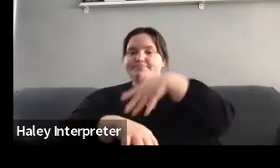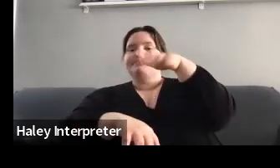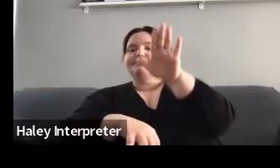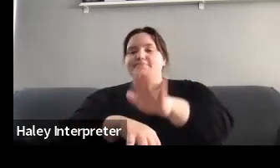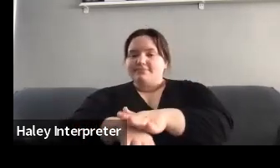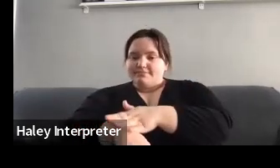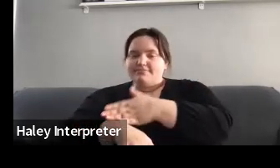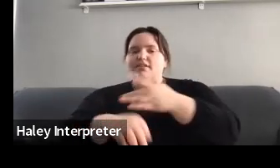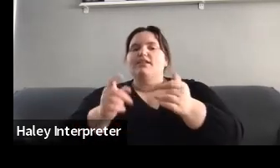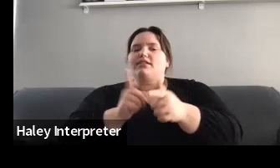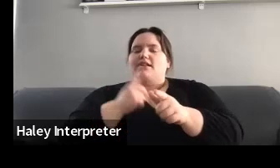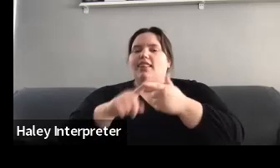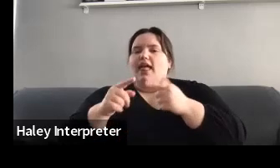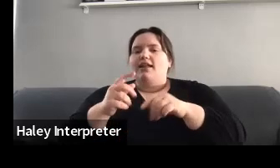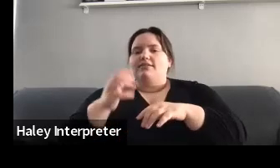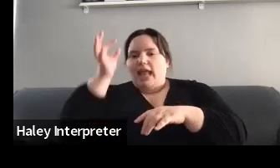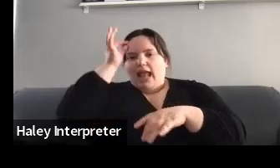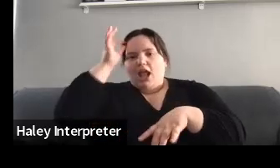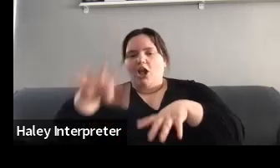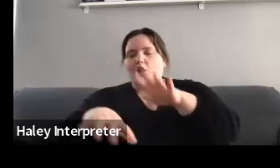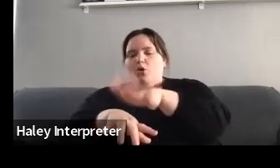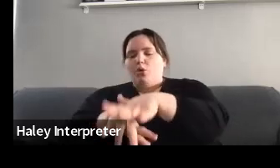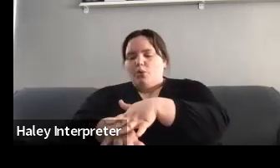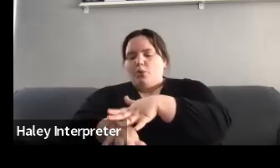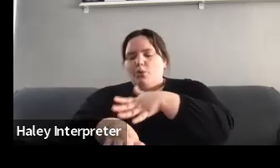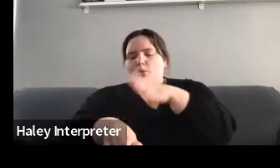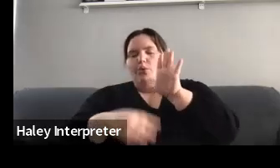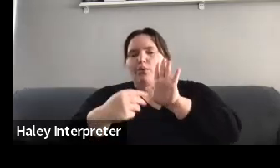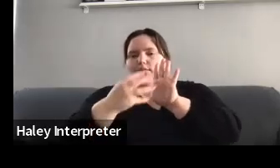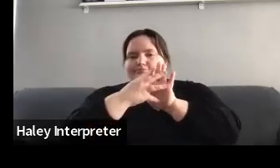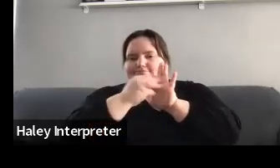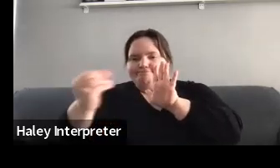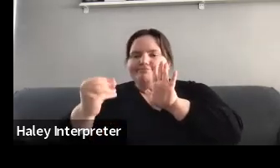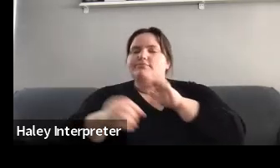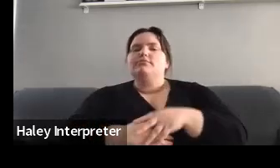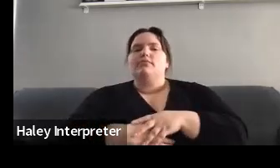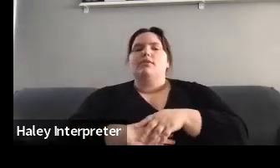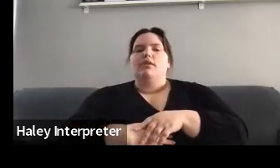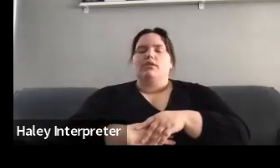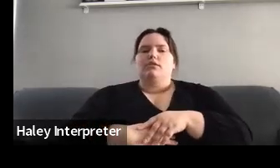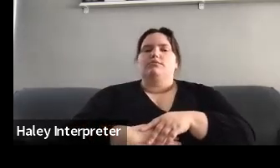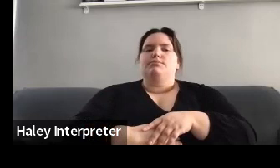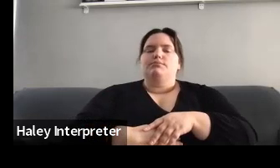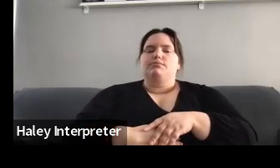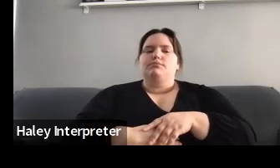fur off. The Zoom Groom is kind of a similar concept where it has those